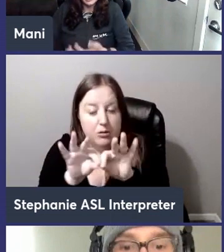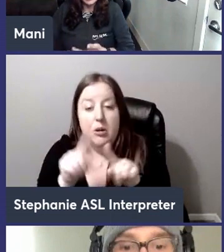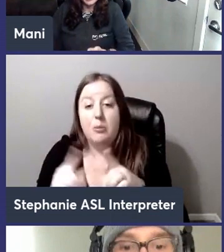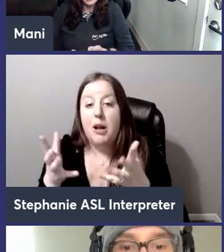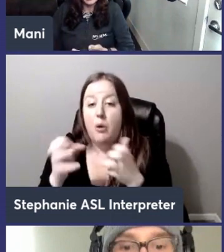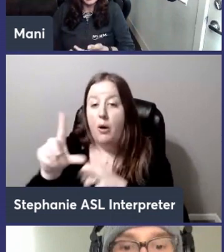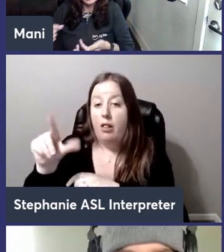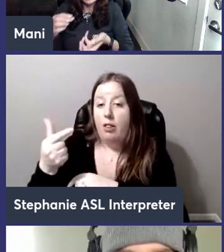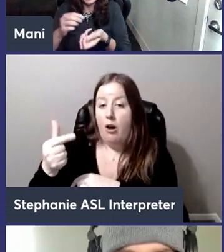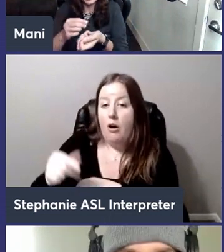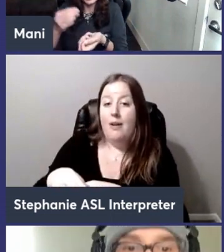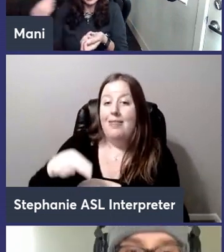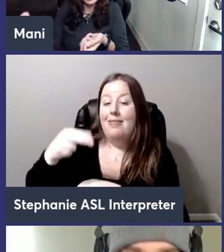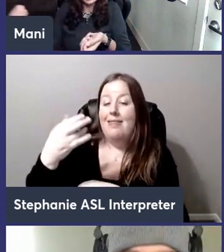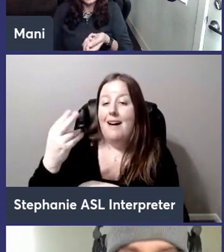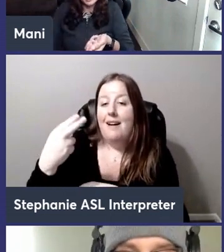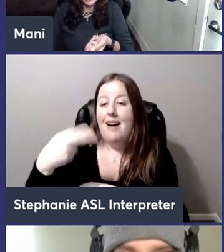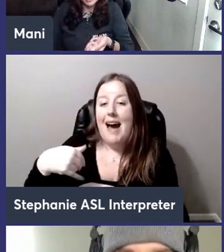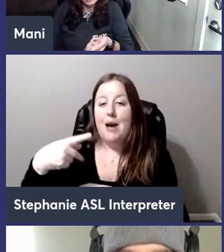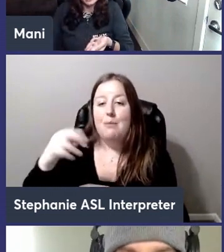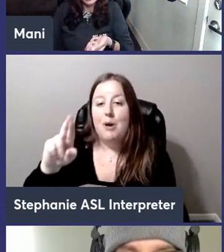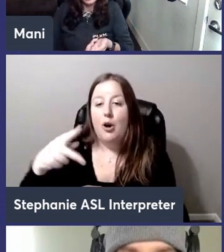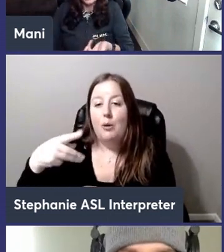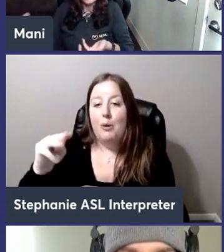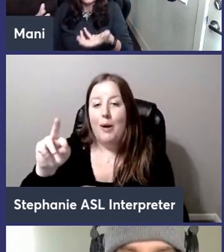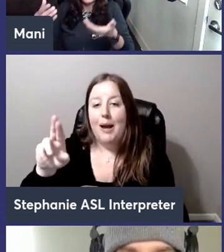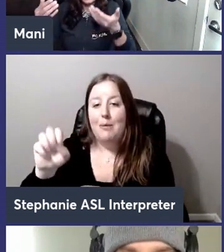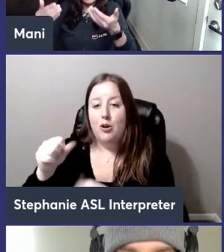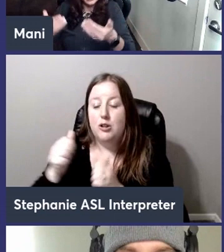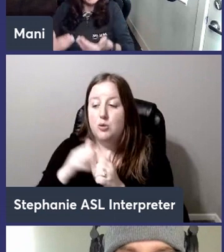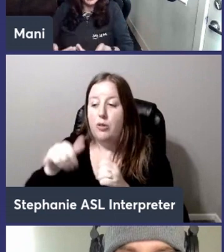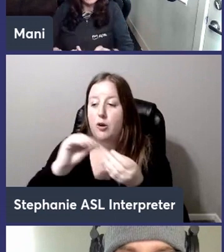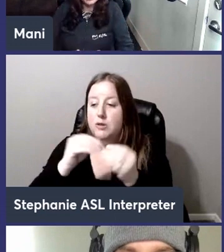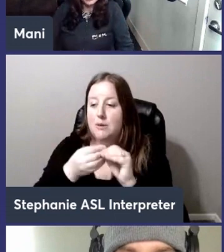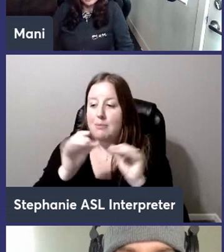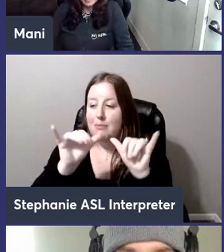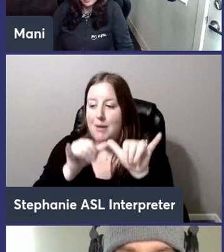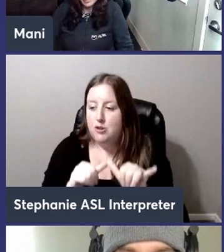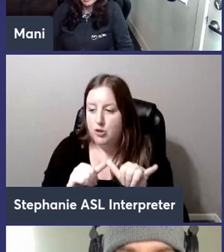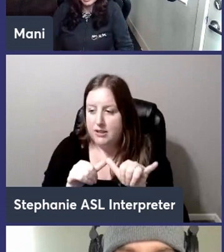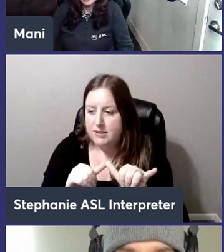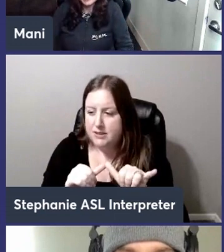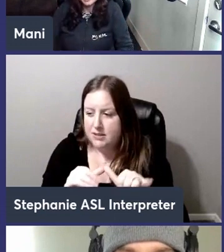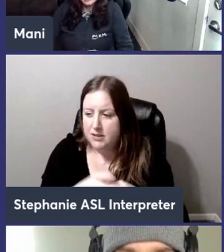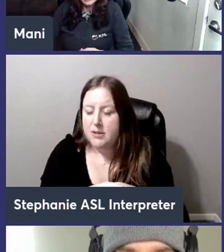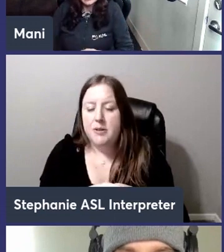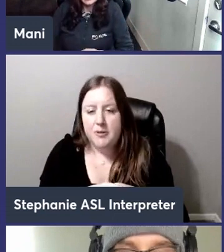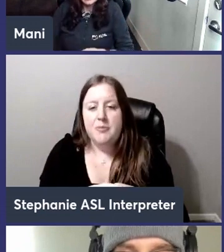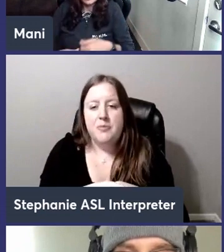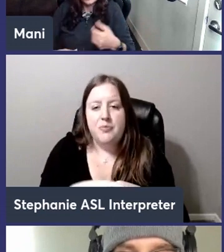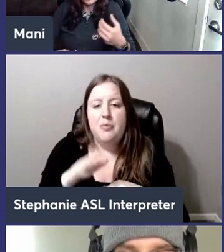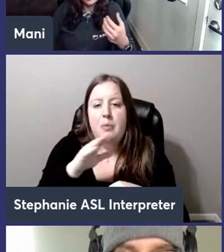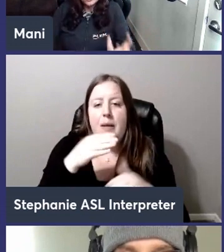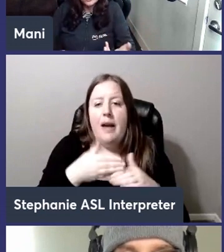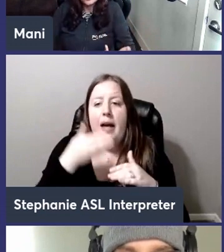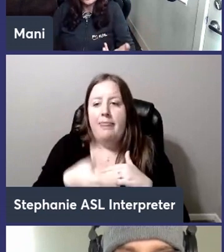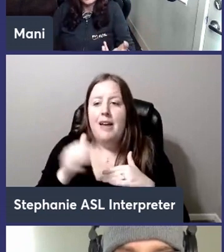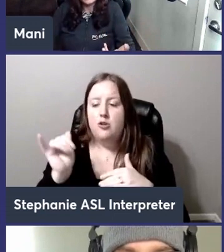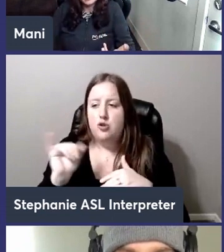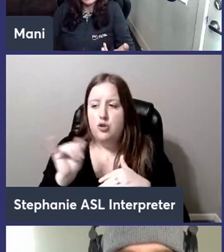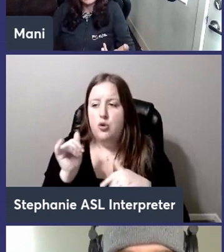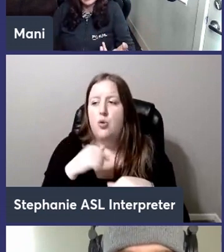the hyperparameters which are yielding those metrics. So I will have a set of hyperparameters. And then I